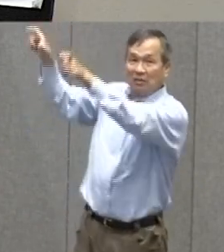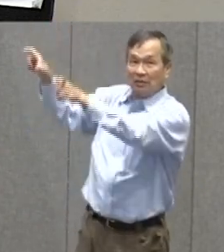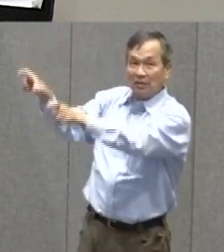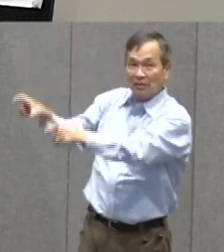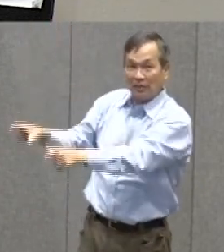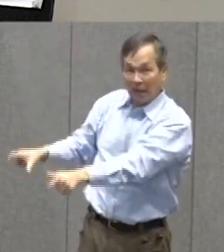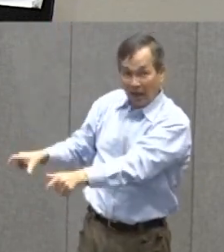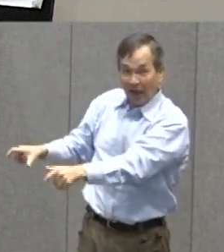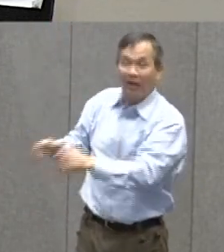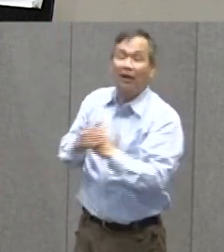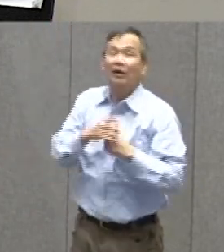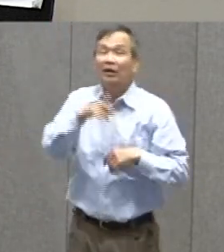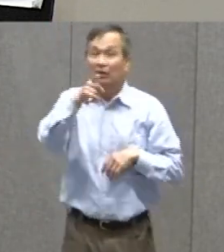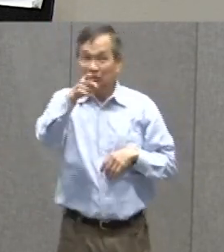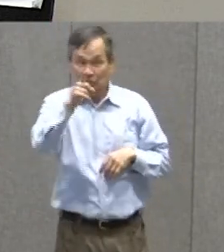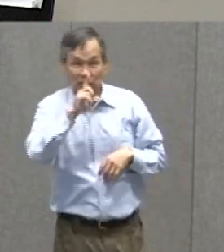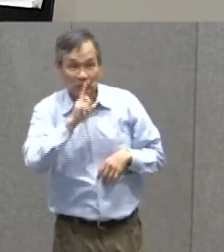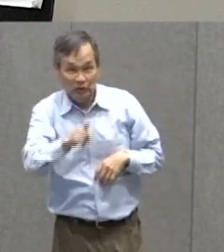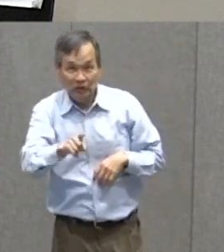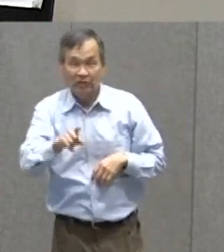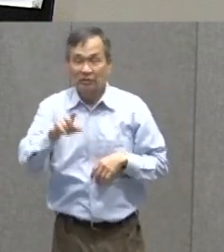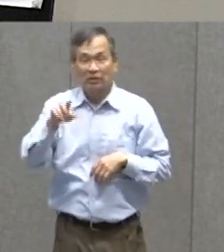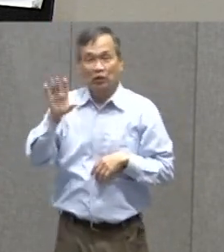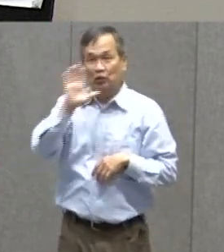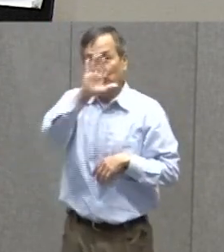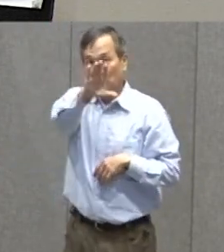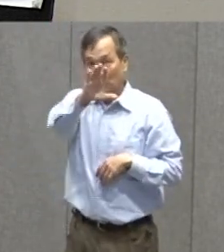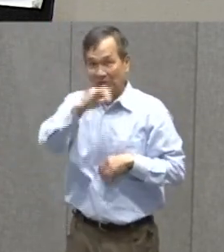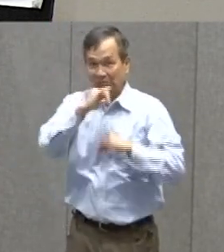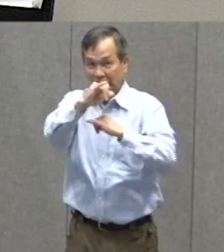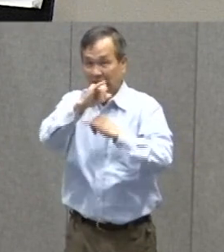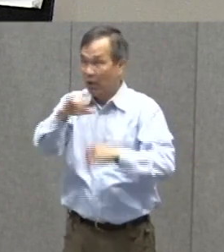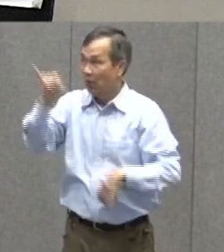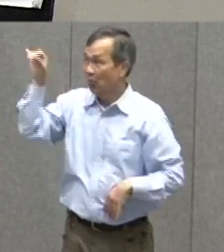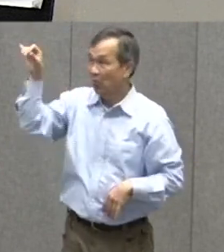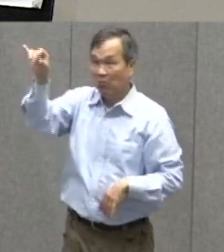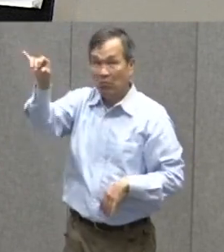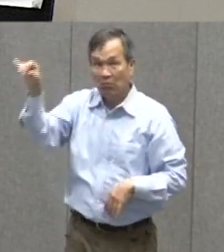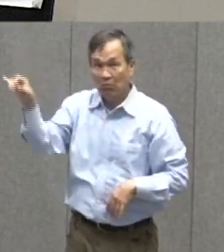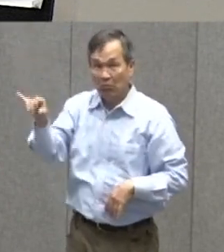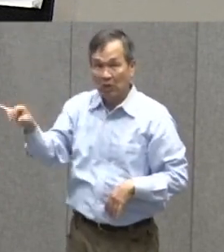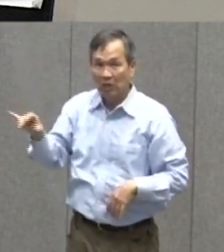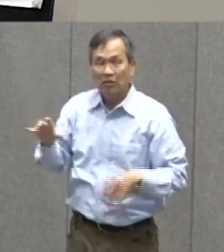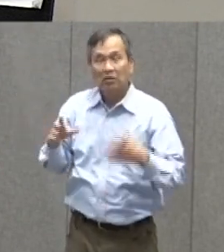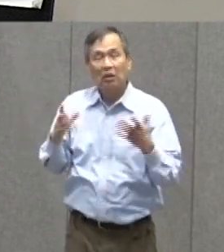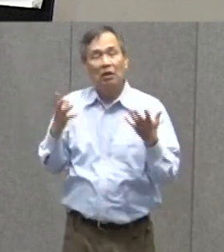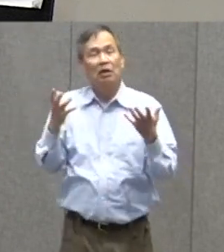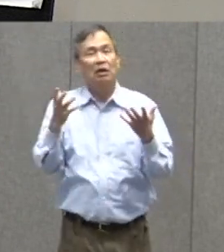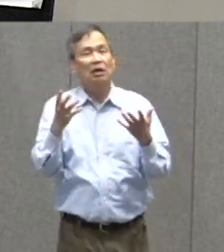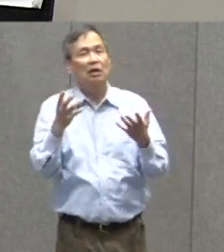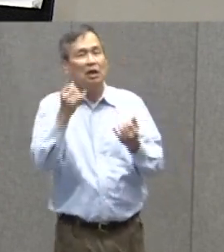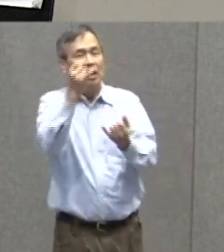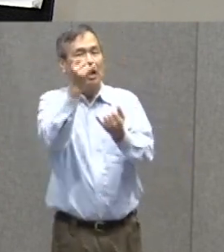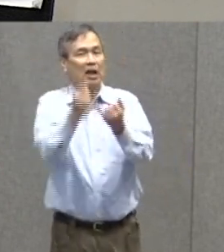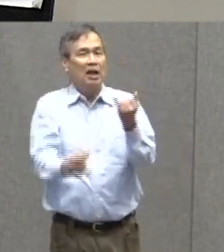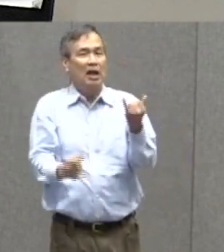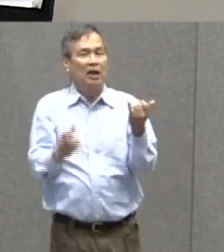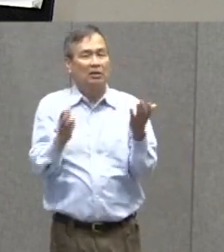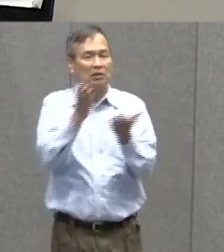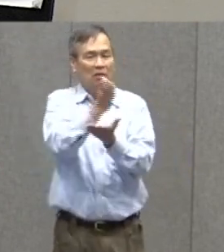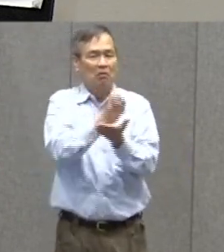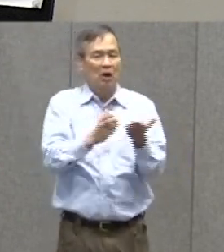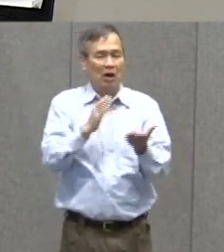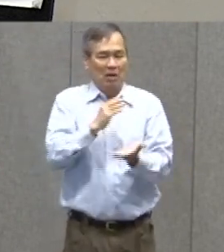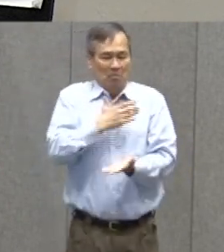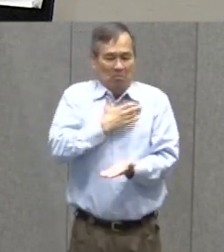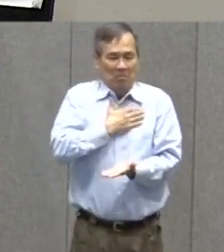And, I'm sure that you have yours as well. So to leave you, our last part of our